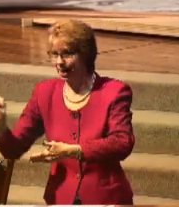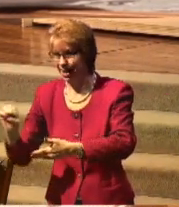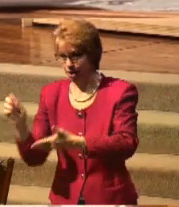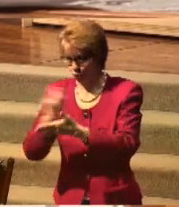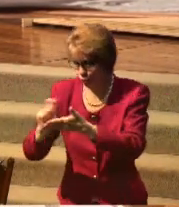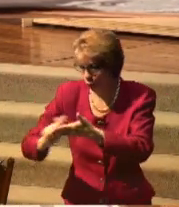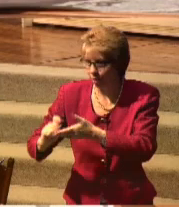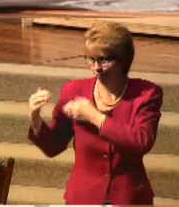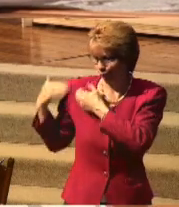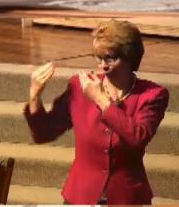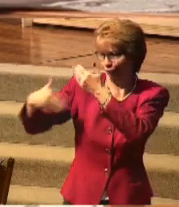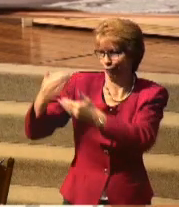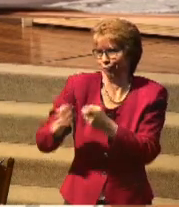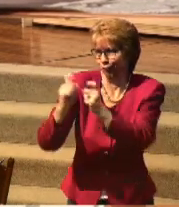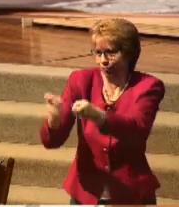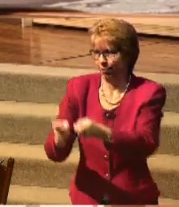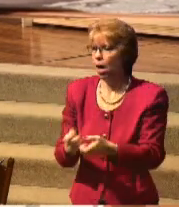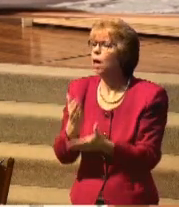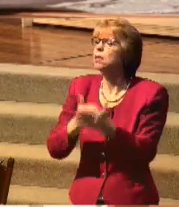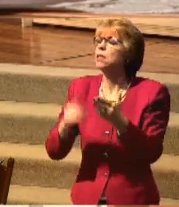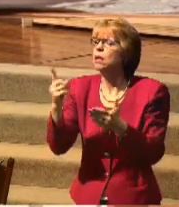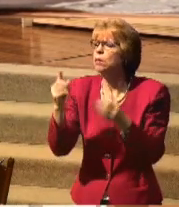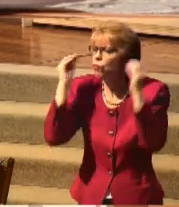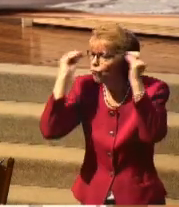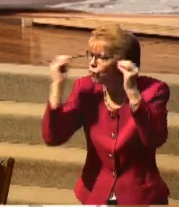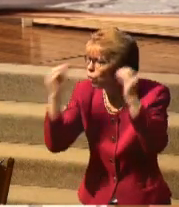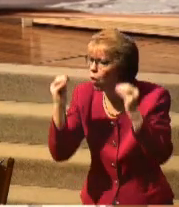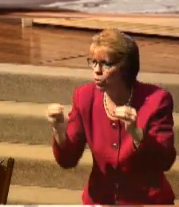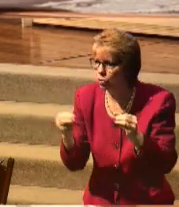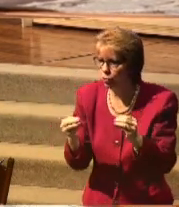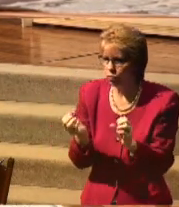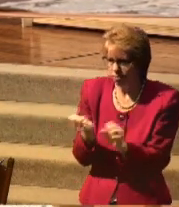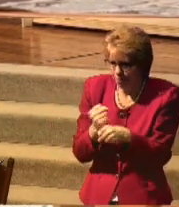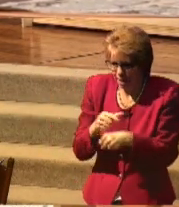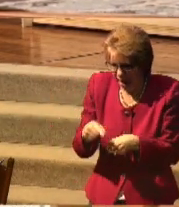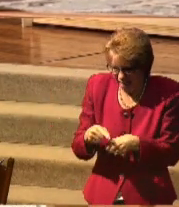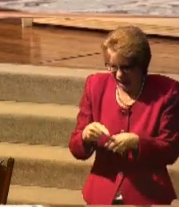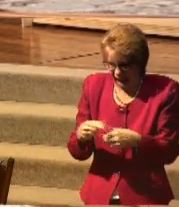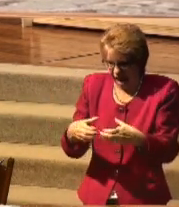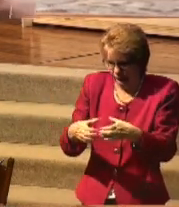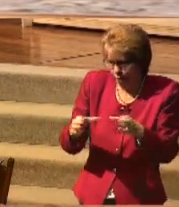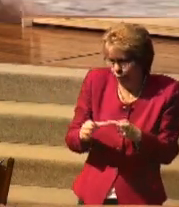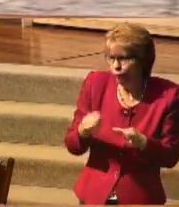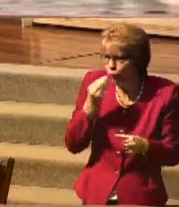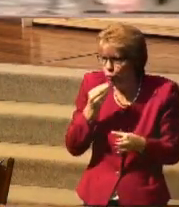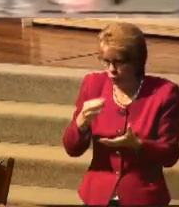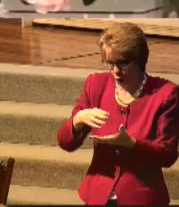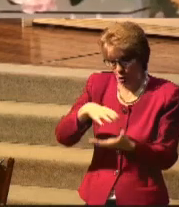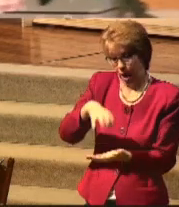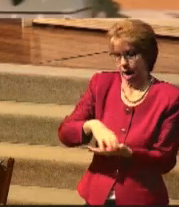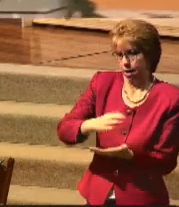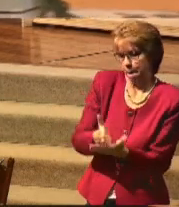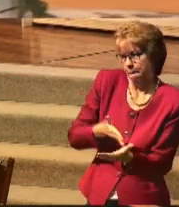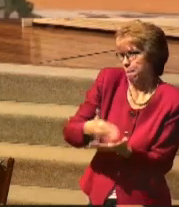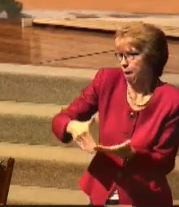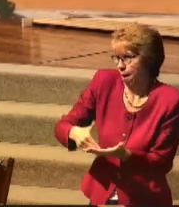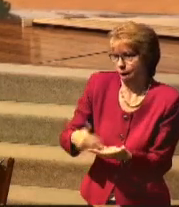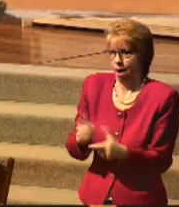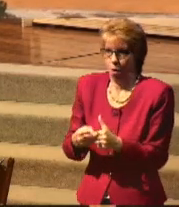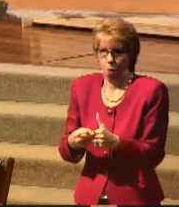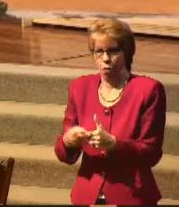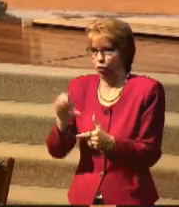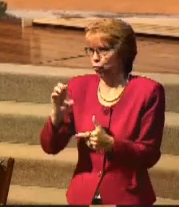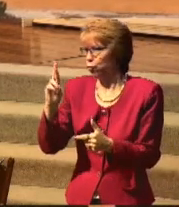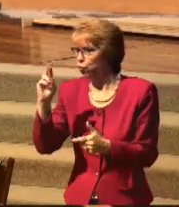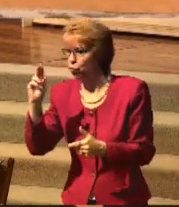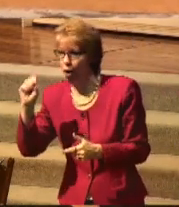But somebody taught you how to make that casserole, or somebody taught you how to make that pie and that crust, and somebody taught you how to do